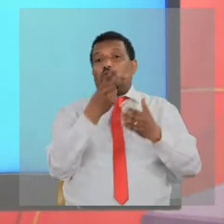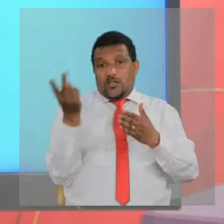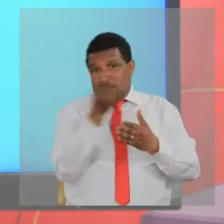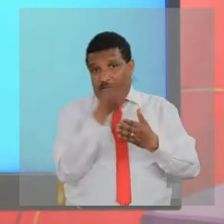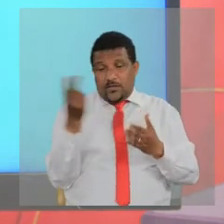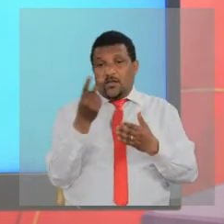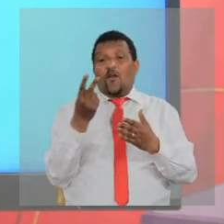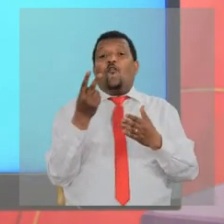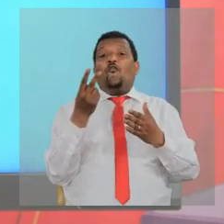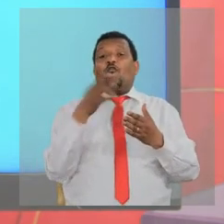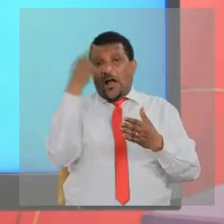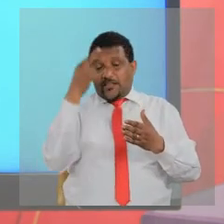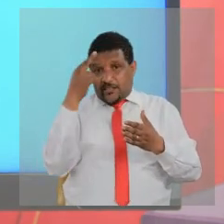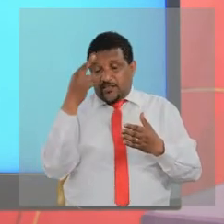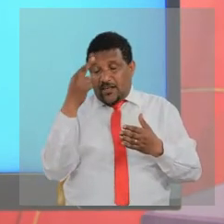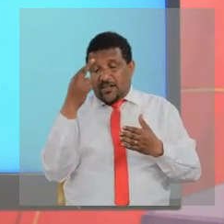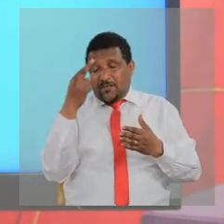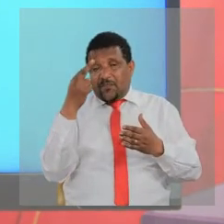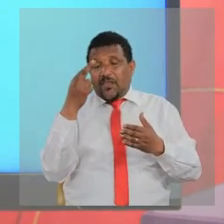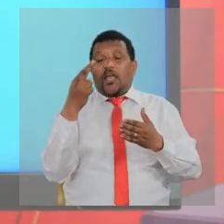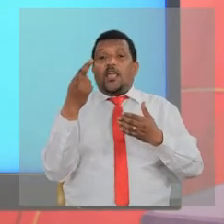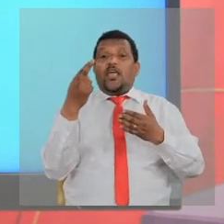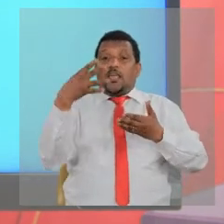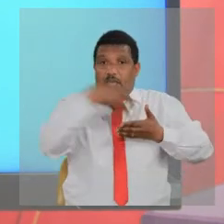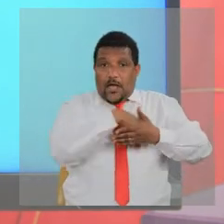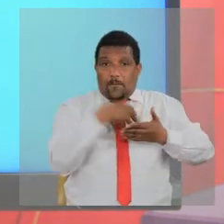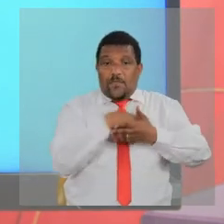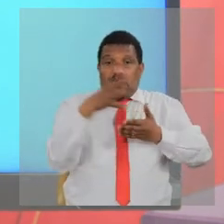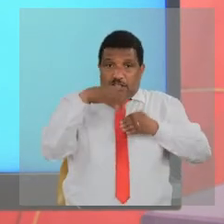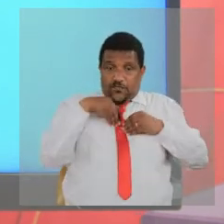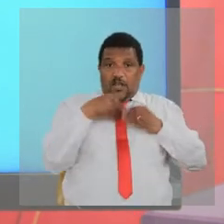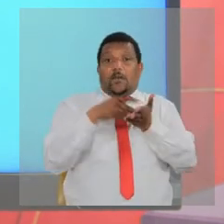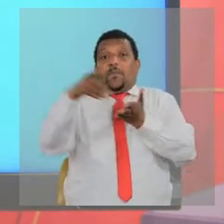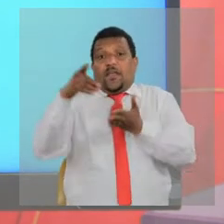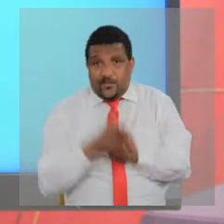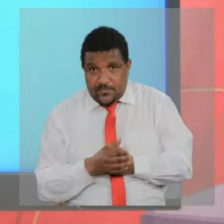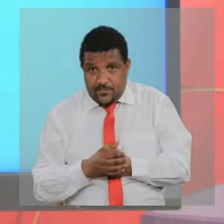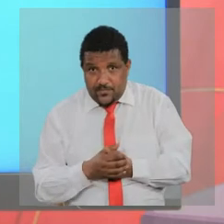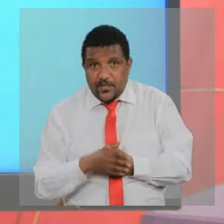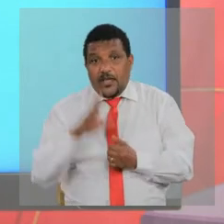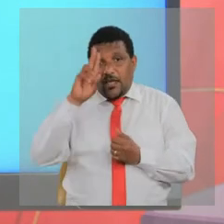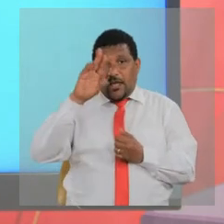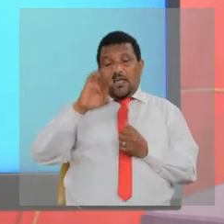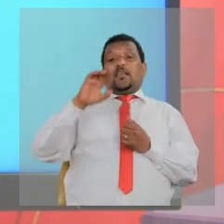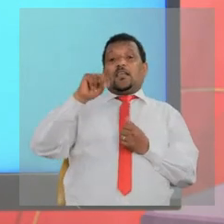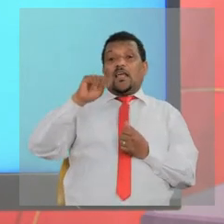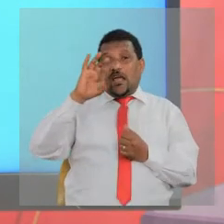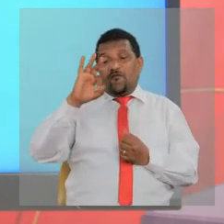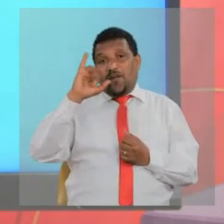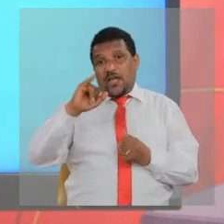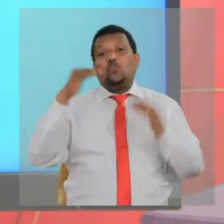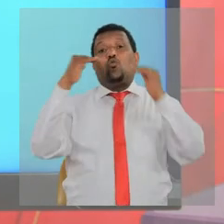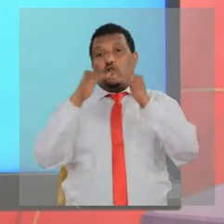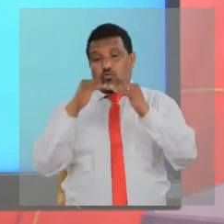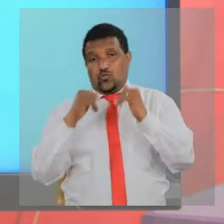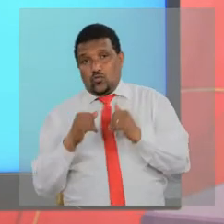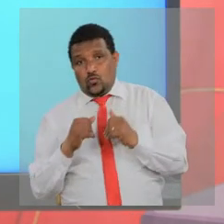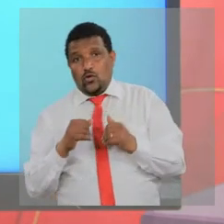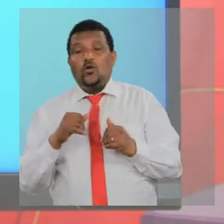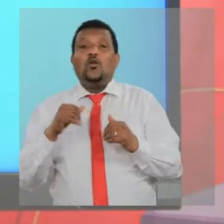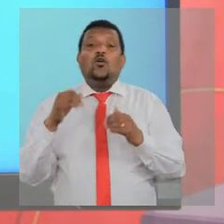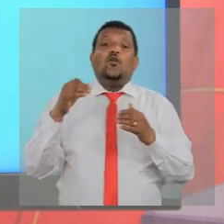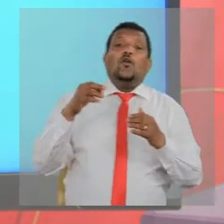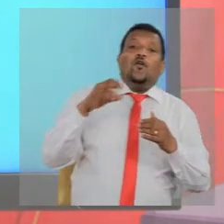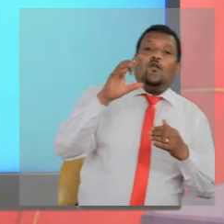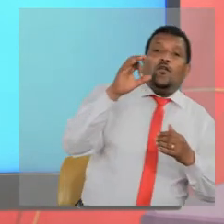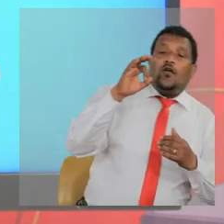received and the factor income paid. That means the NFI is always equals to the